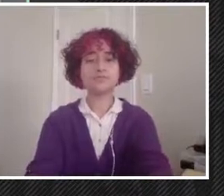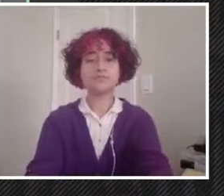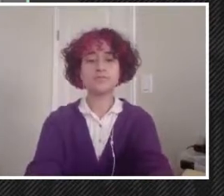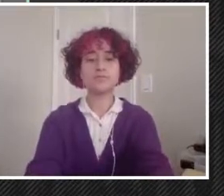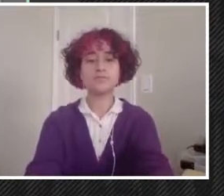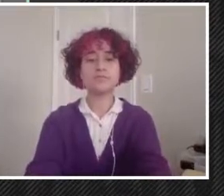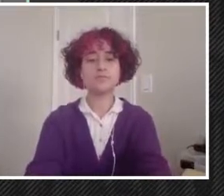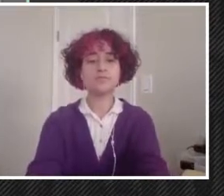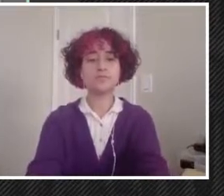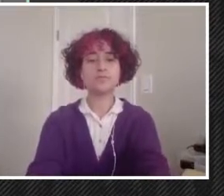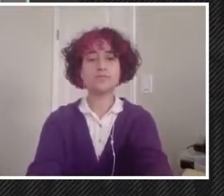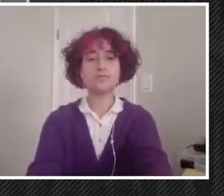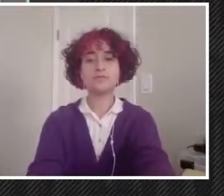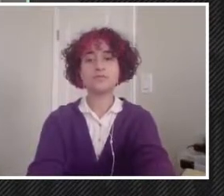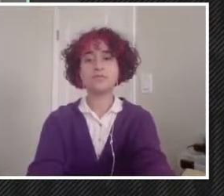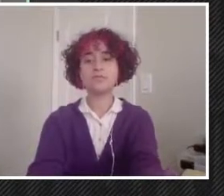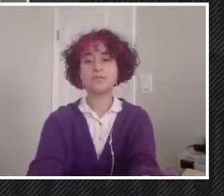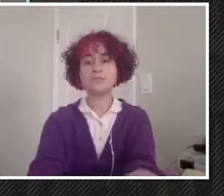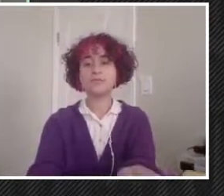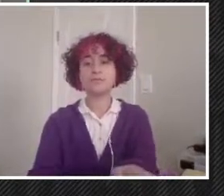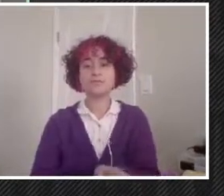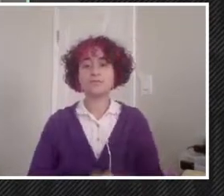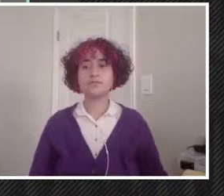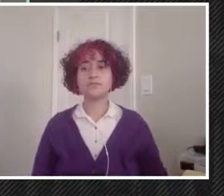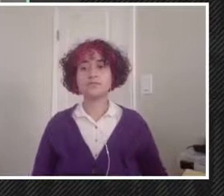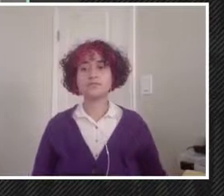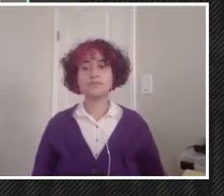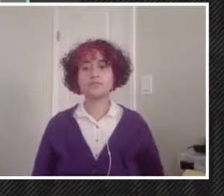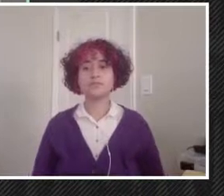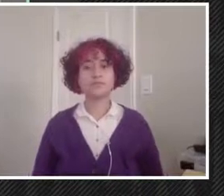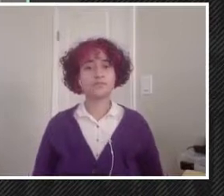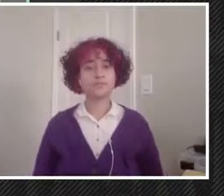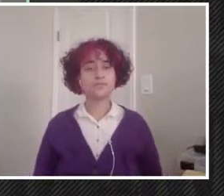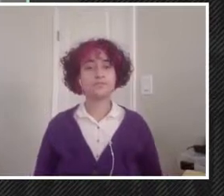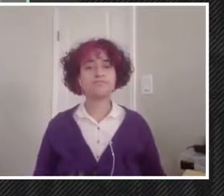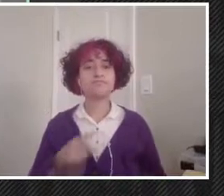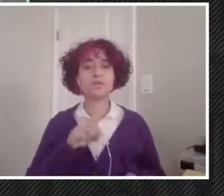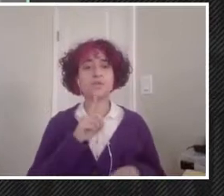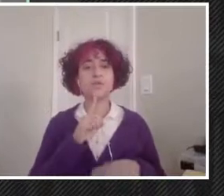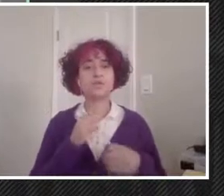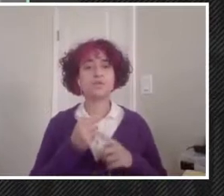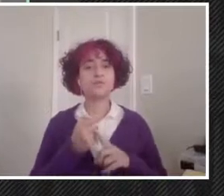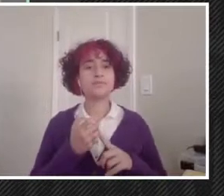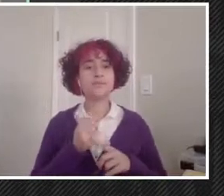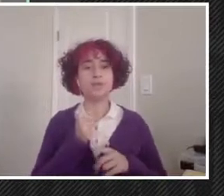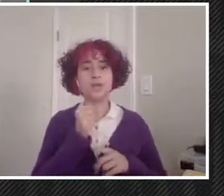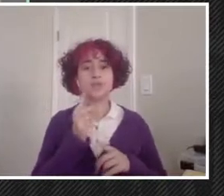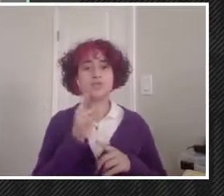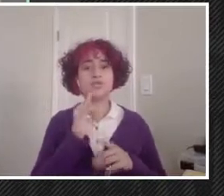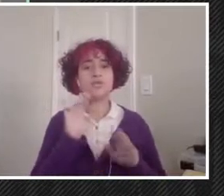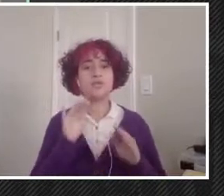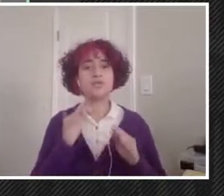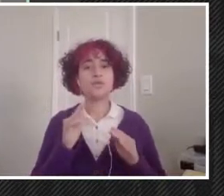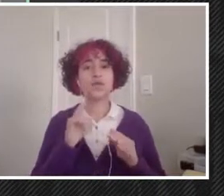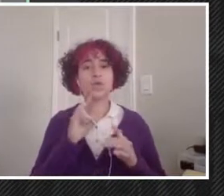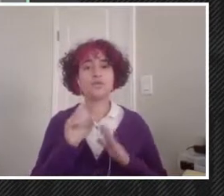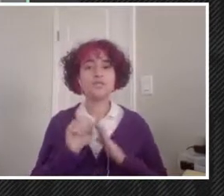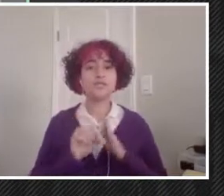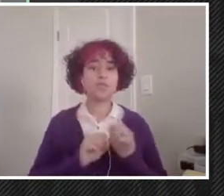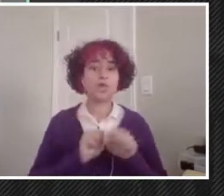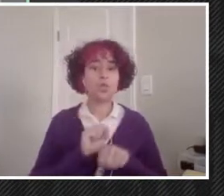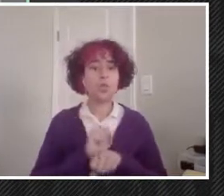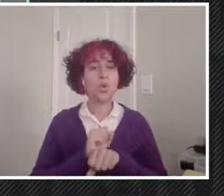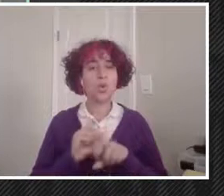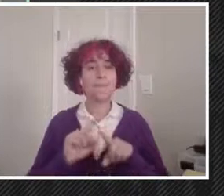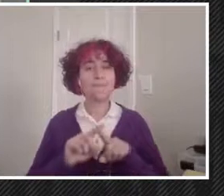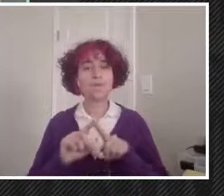legislative session, we make sure that we expand, not just in focus on our state work, but our